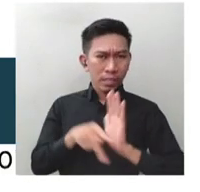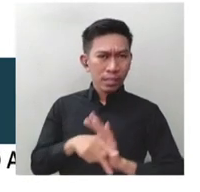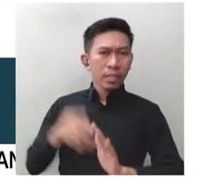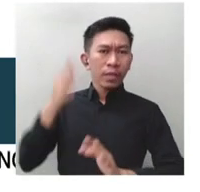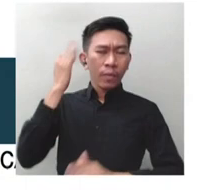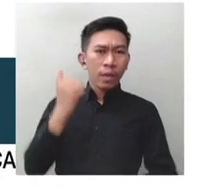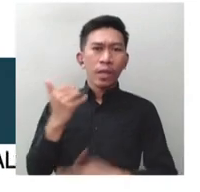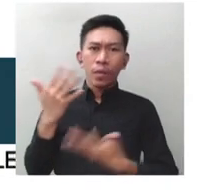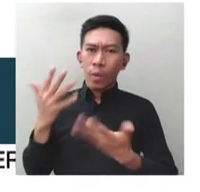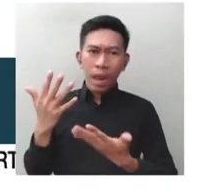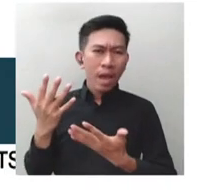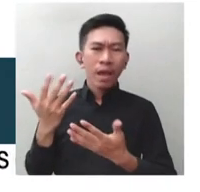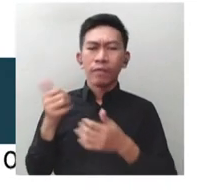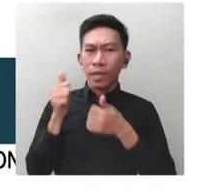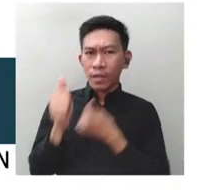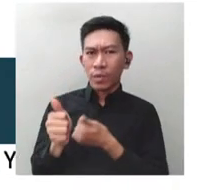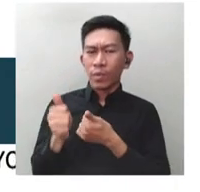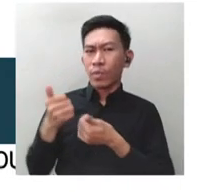procedures?